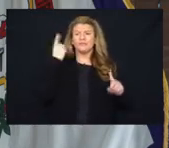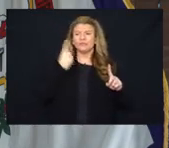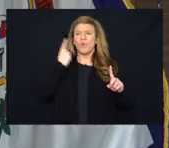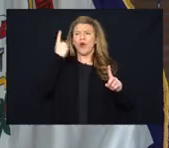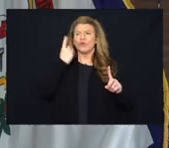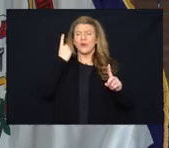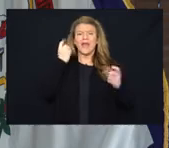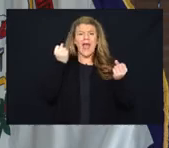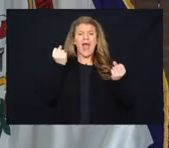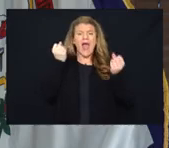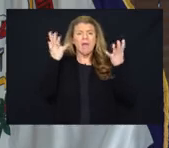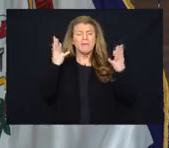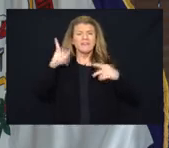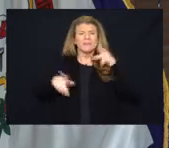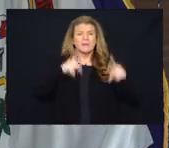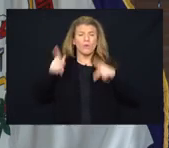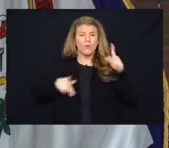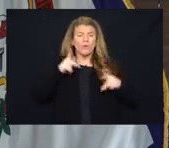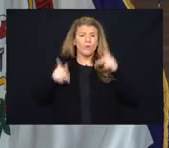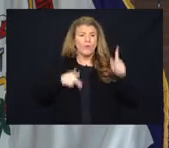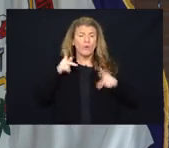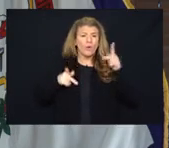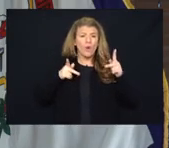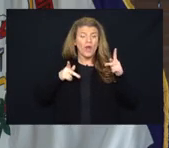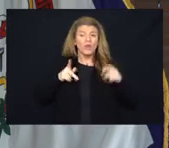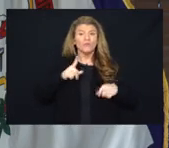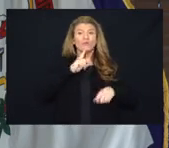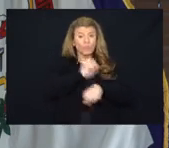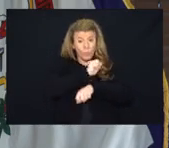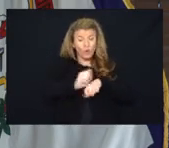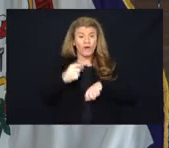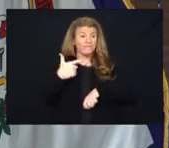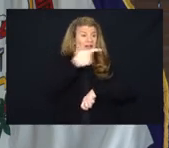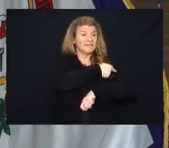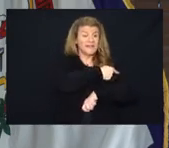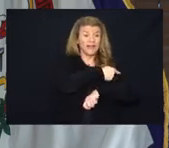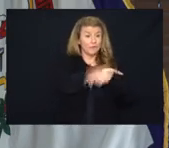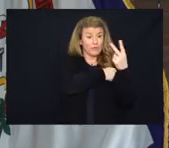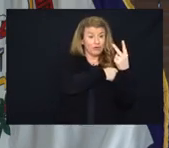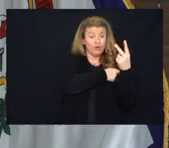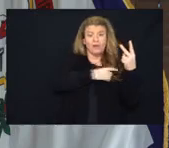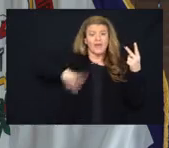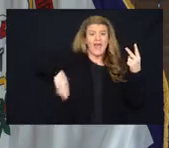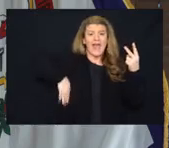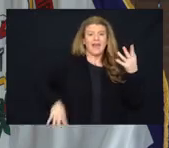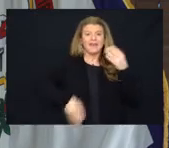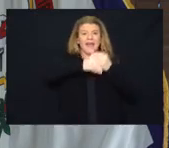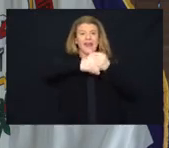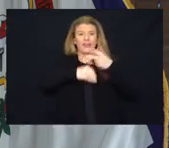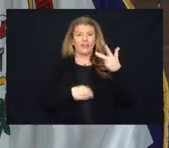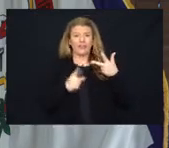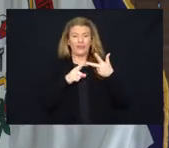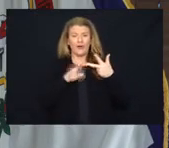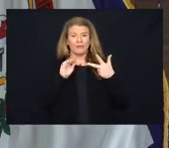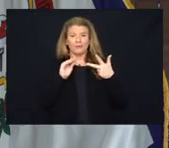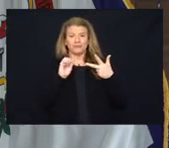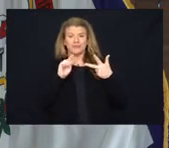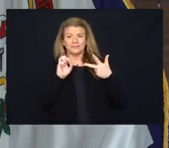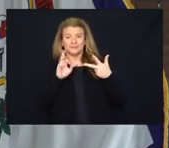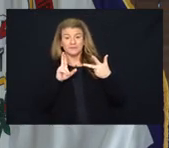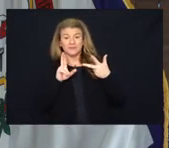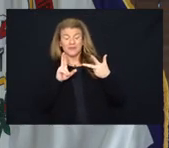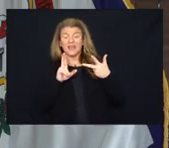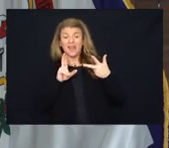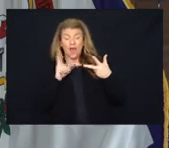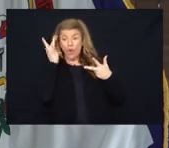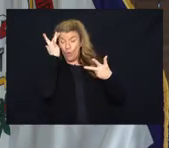how many of these folks were vaccinated but did not get their booster shot? Because